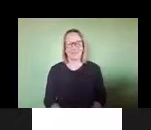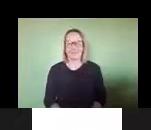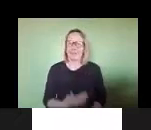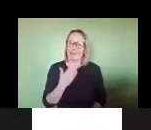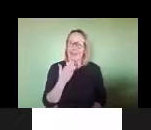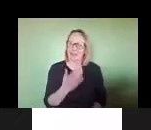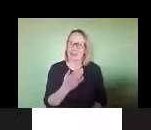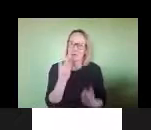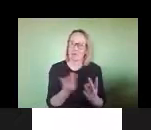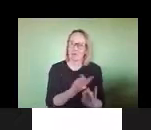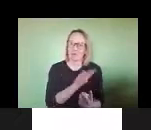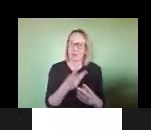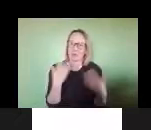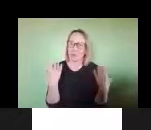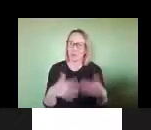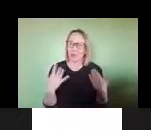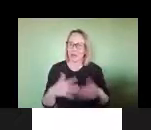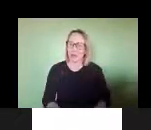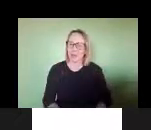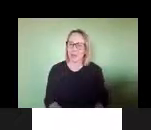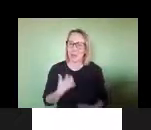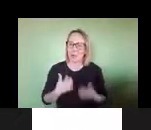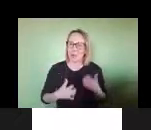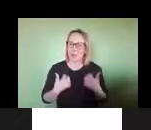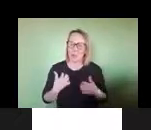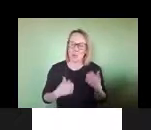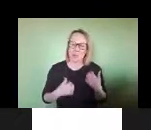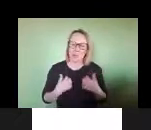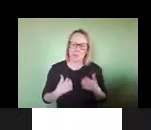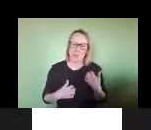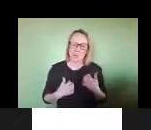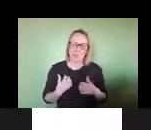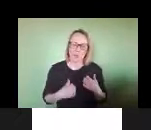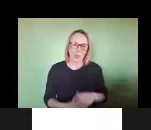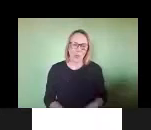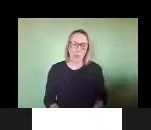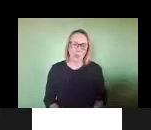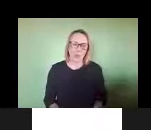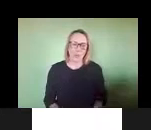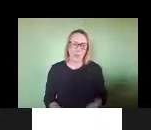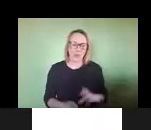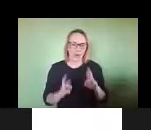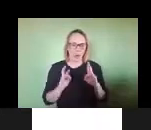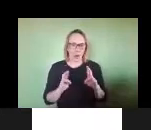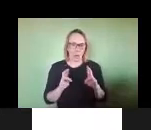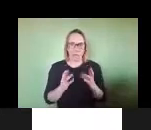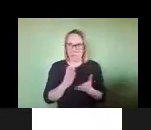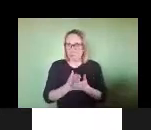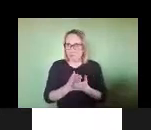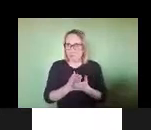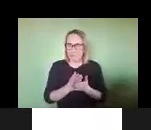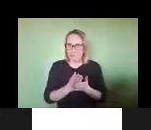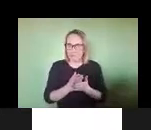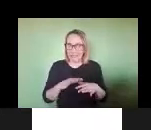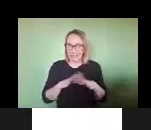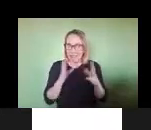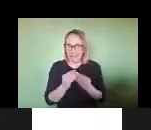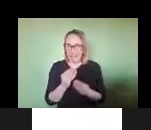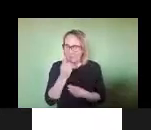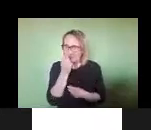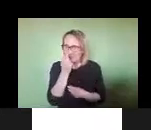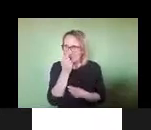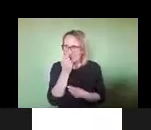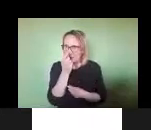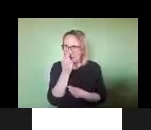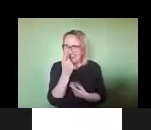so much, Jan and Josie. That was such an inspirational story, and hopefully it just shows you anything's possible, and